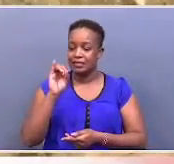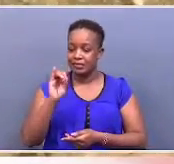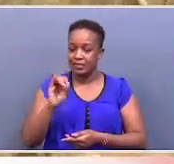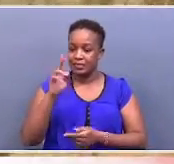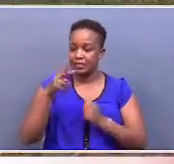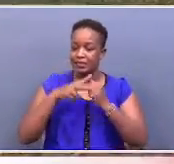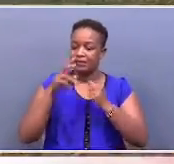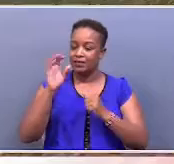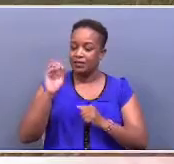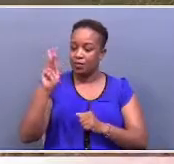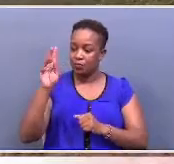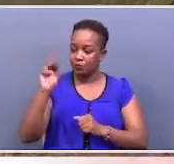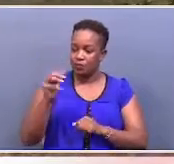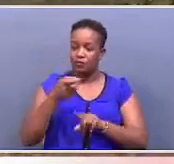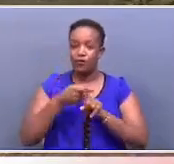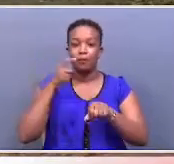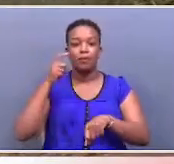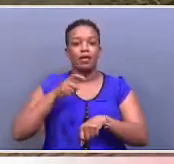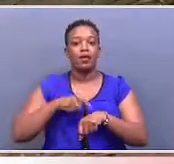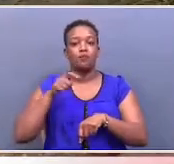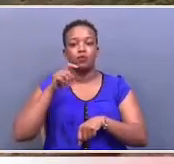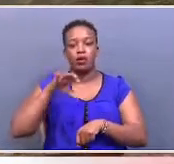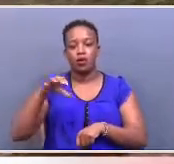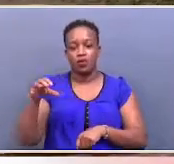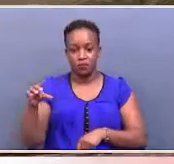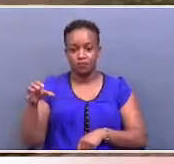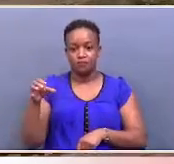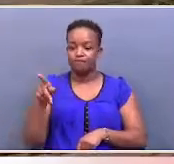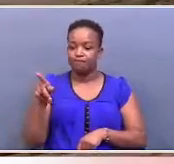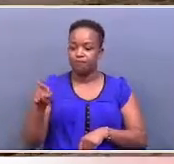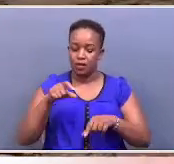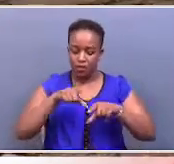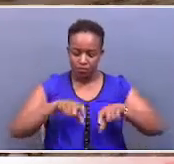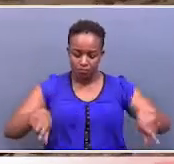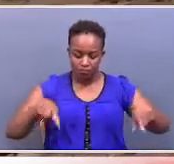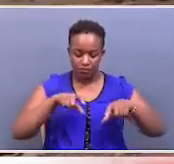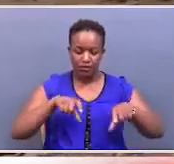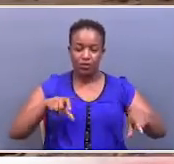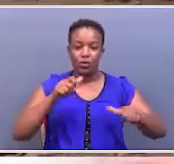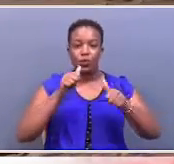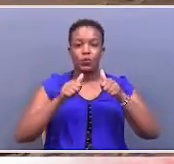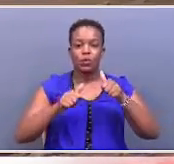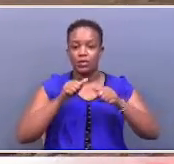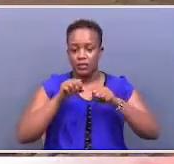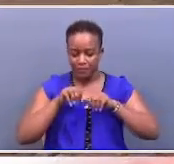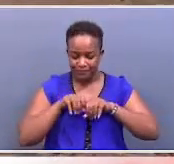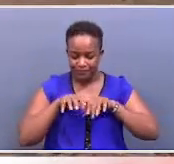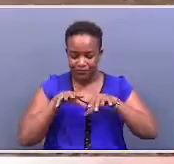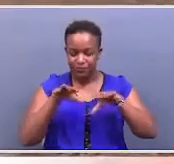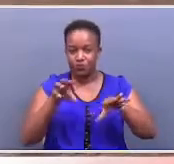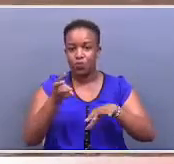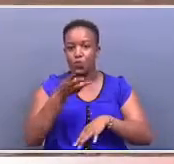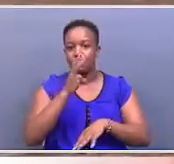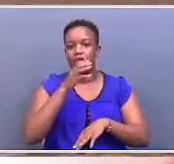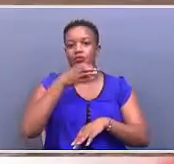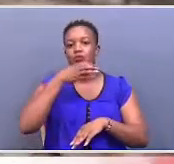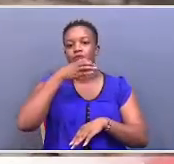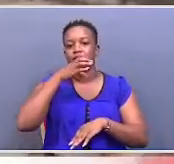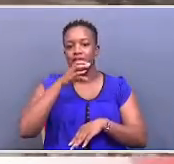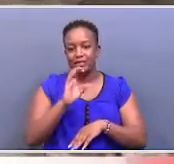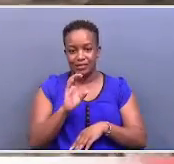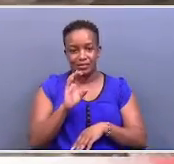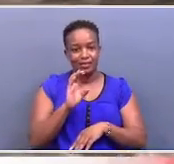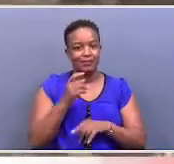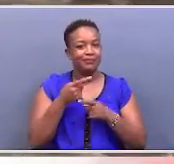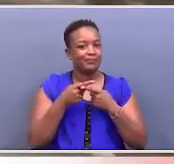town. Farmers here have cut off canals used to supply drinking water, despite the fact that in the dry season the water itself